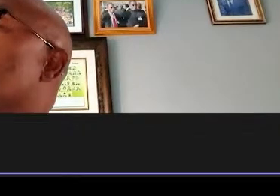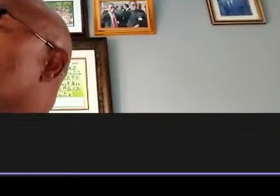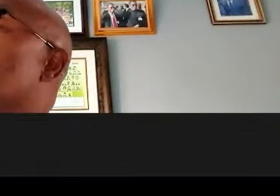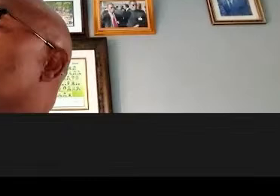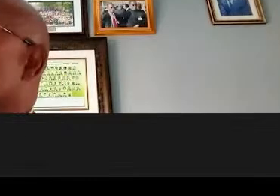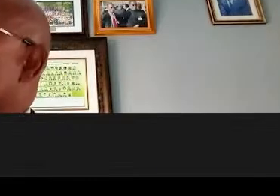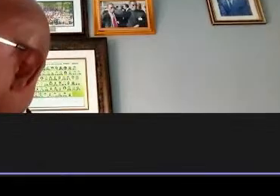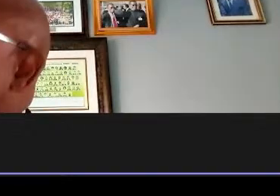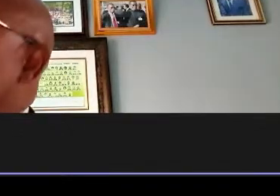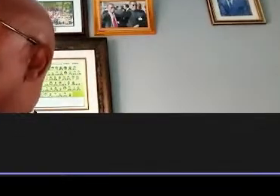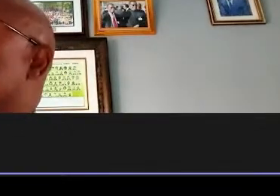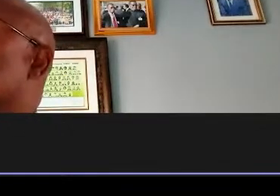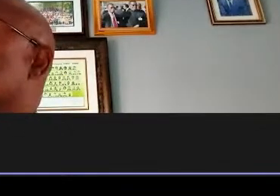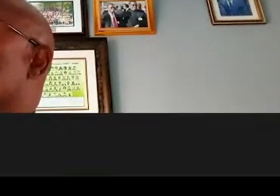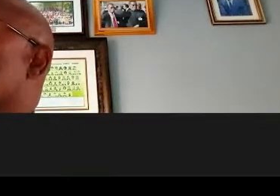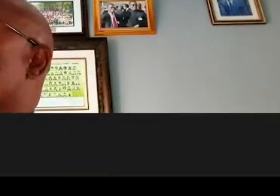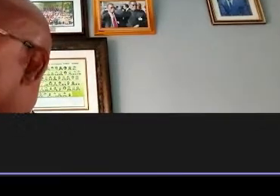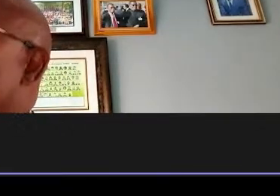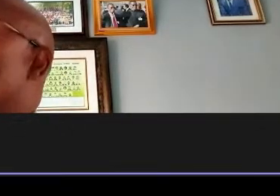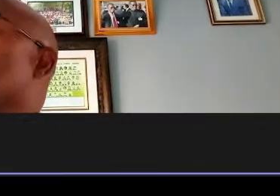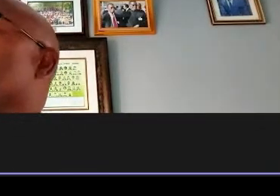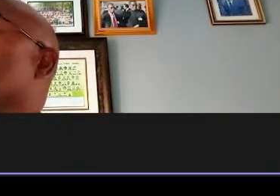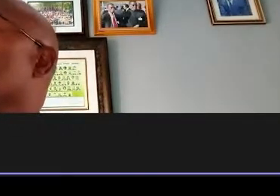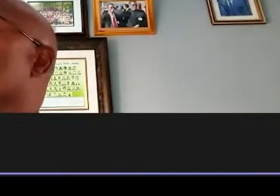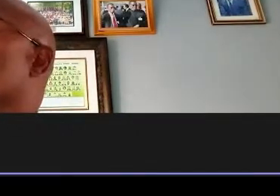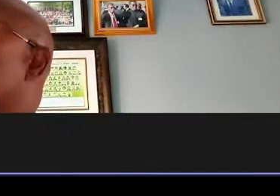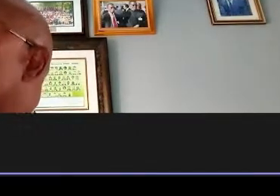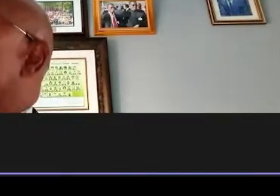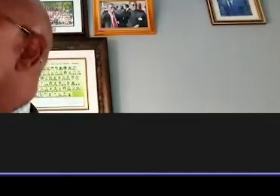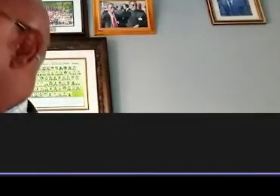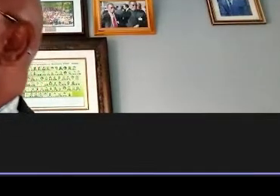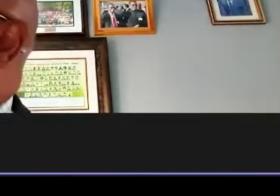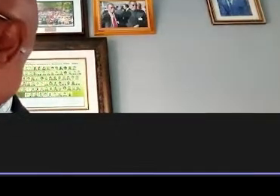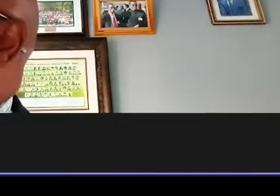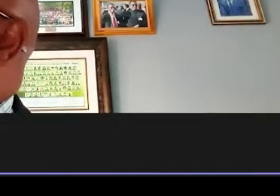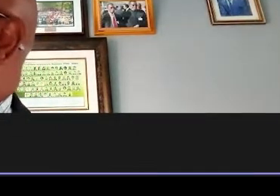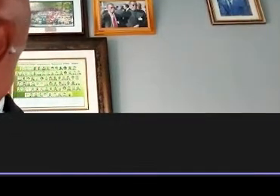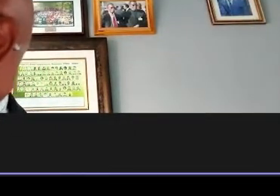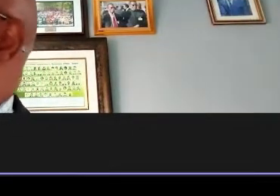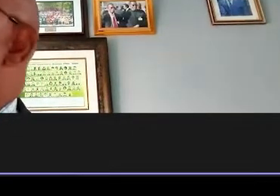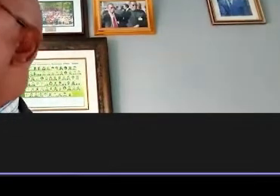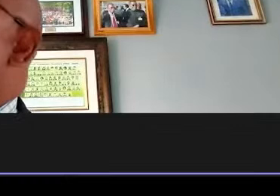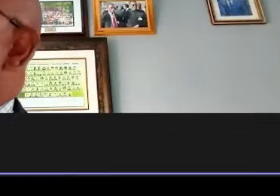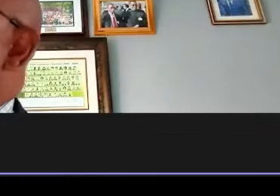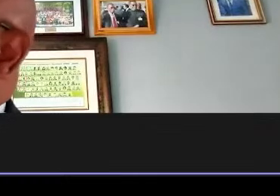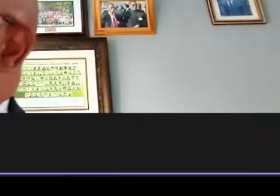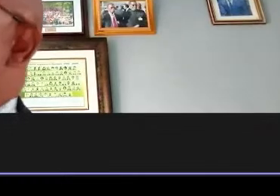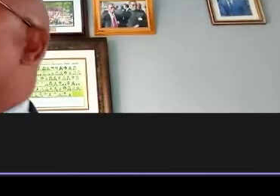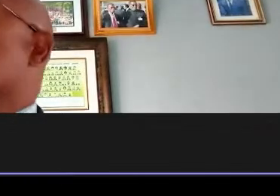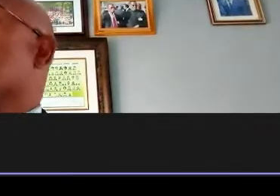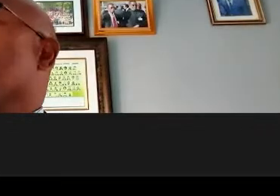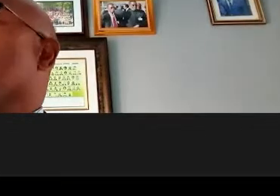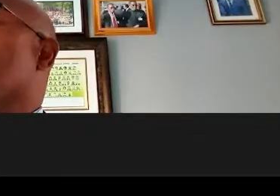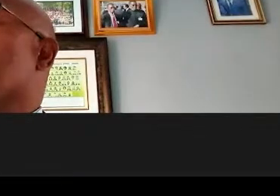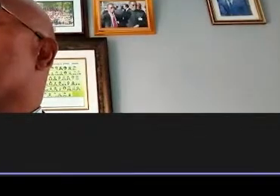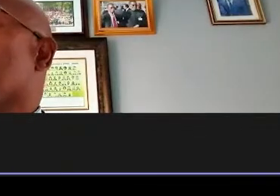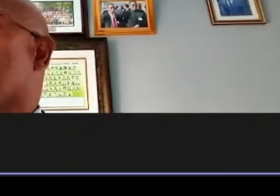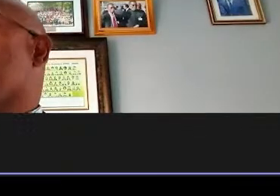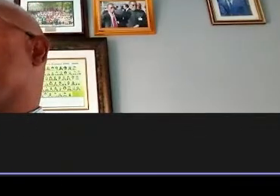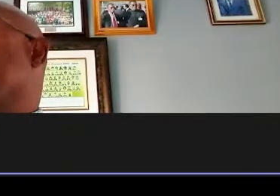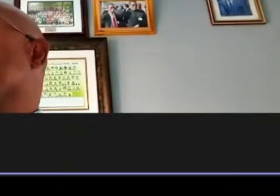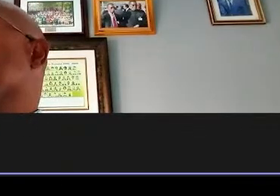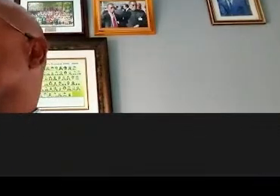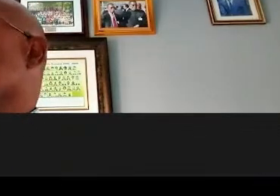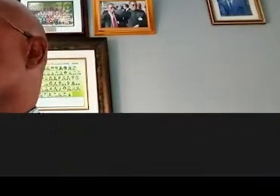charged its president, Honorable Vilenkosi Hlabisa, and leaders to visit these